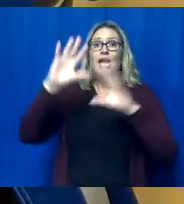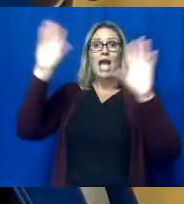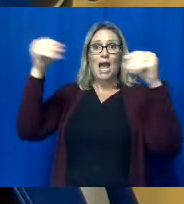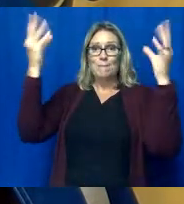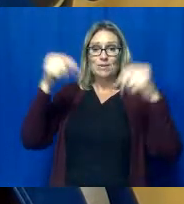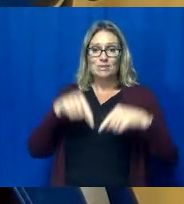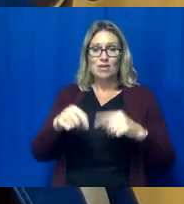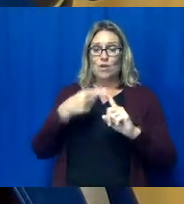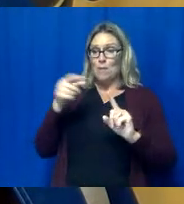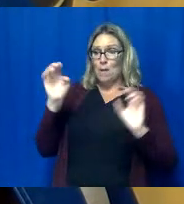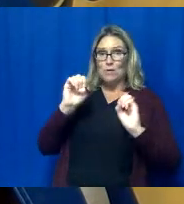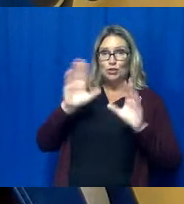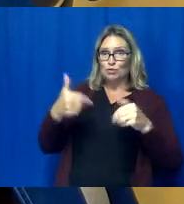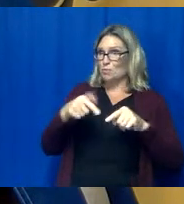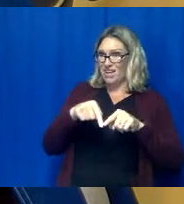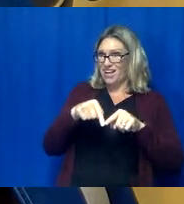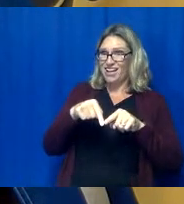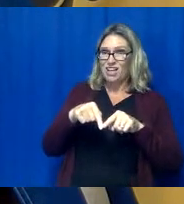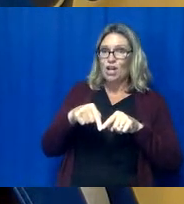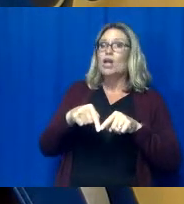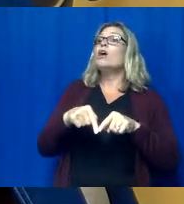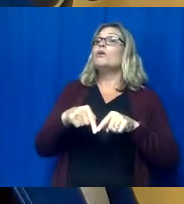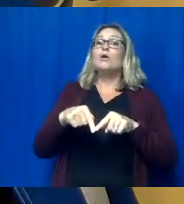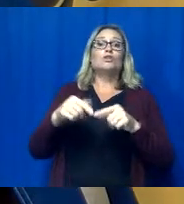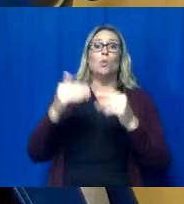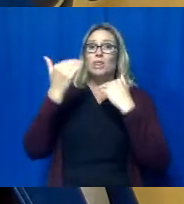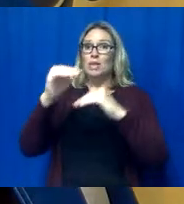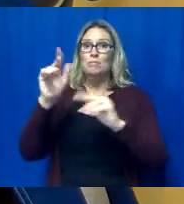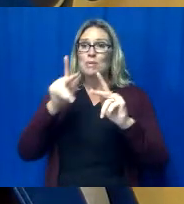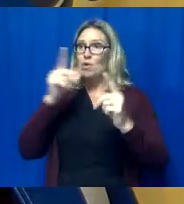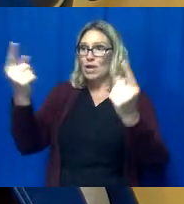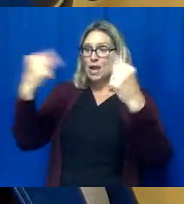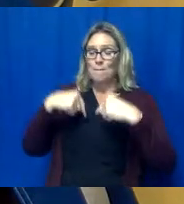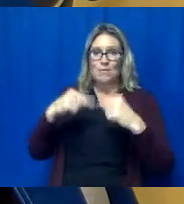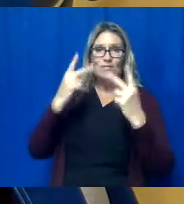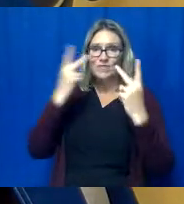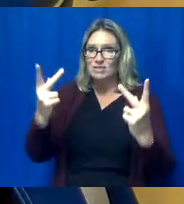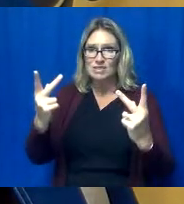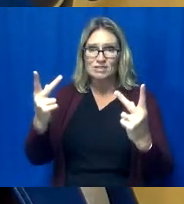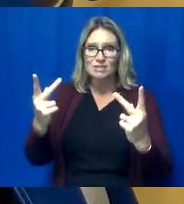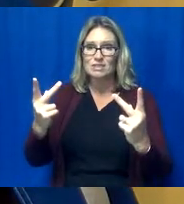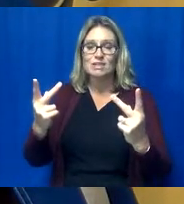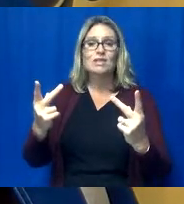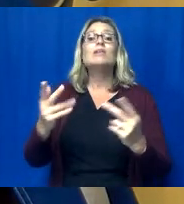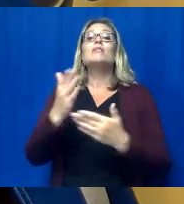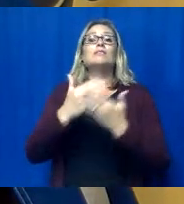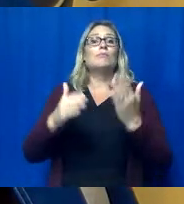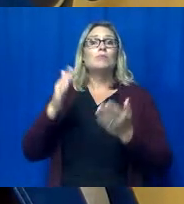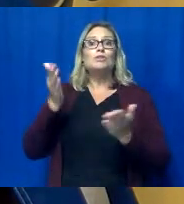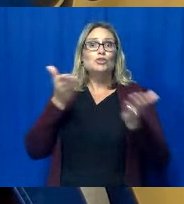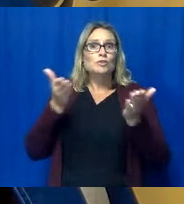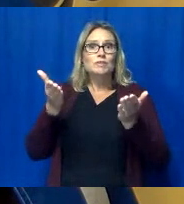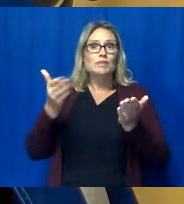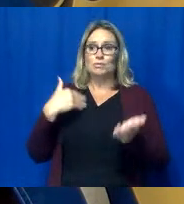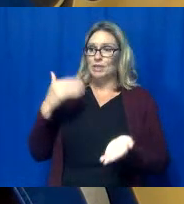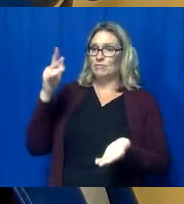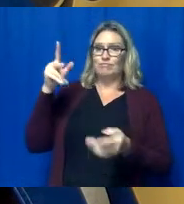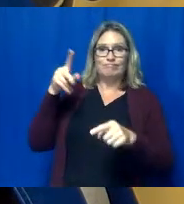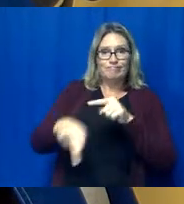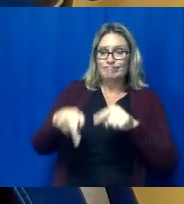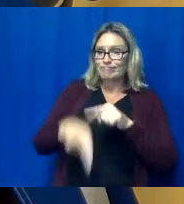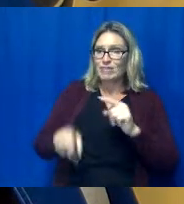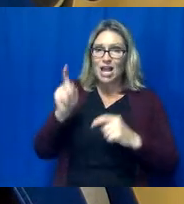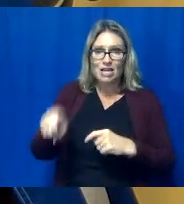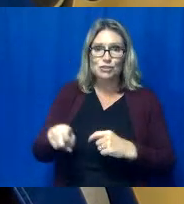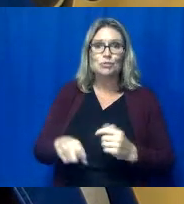room to another. We've limited visiting in emergency rooms, and we've reduced services to patients. For example, we've had to